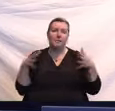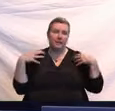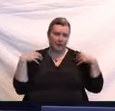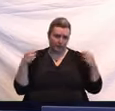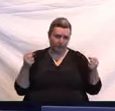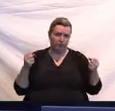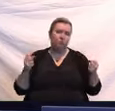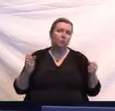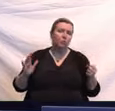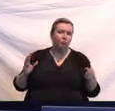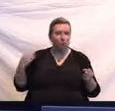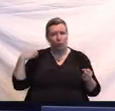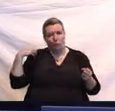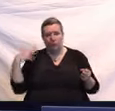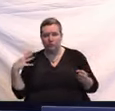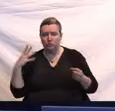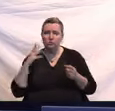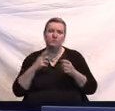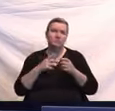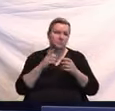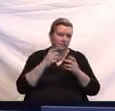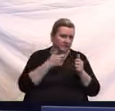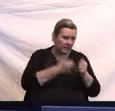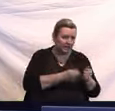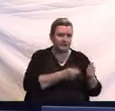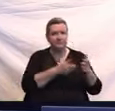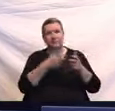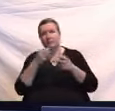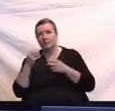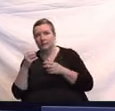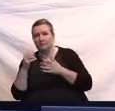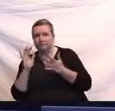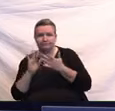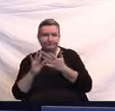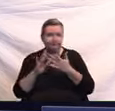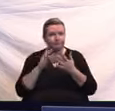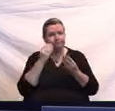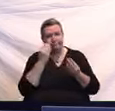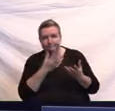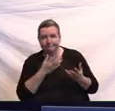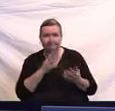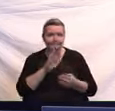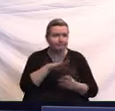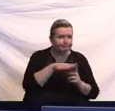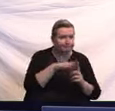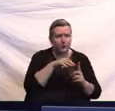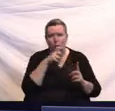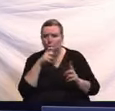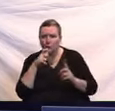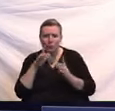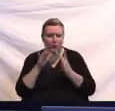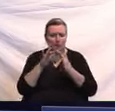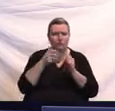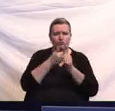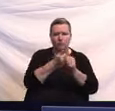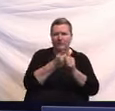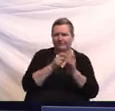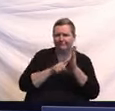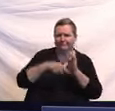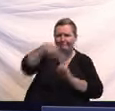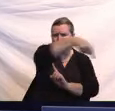conduct contact tracing, which helps us continue to track the virus. This new program increases